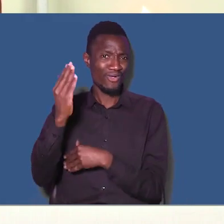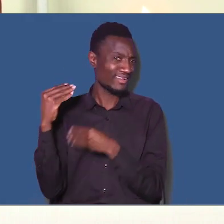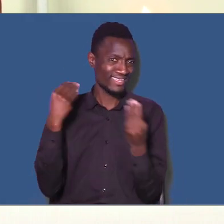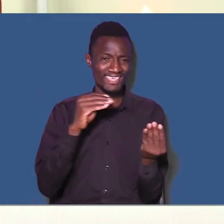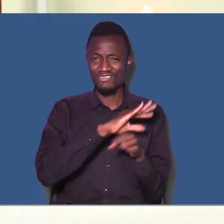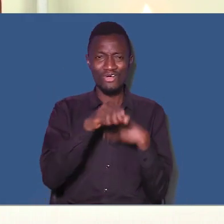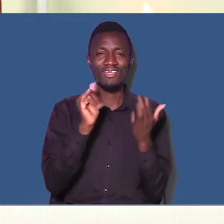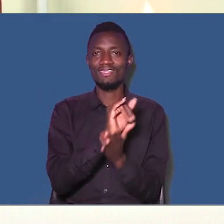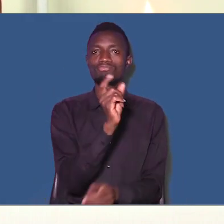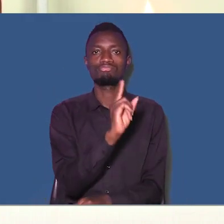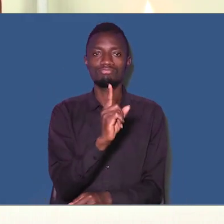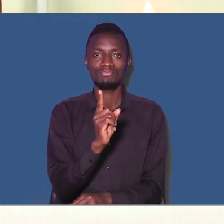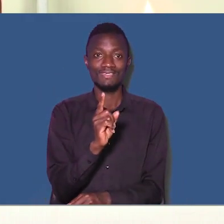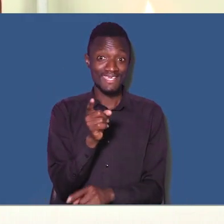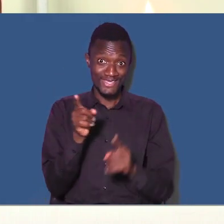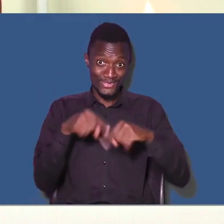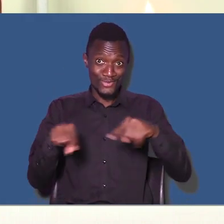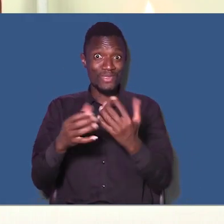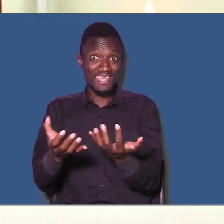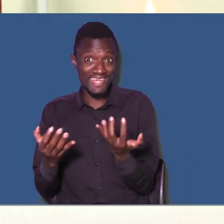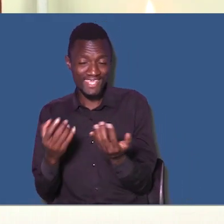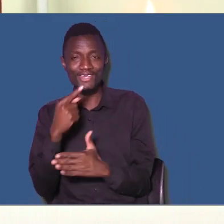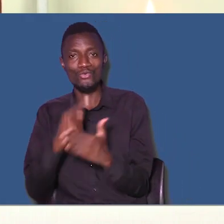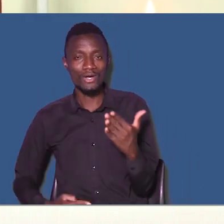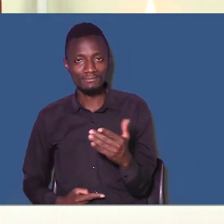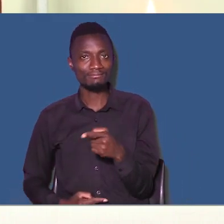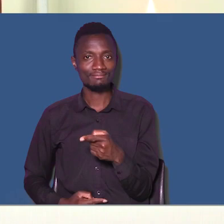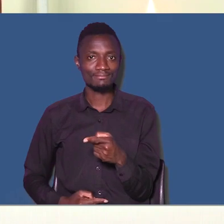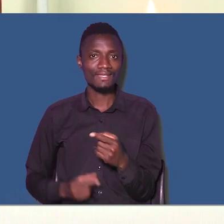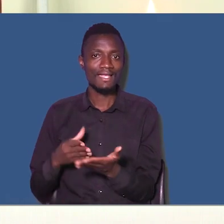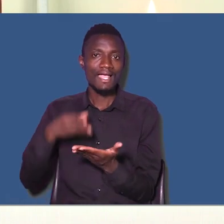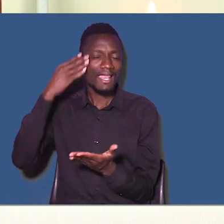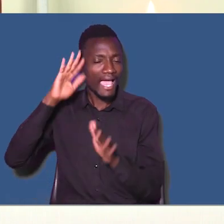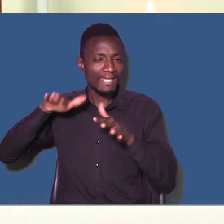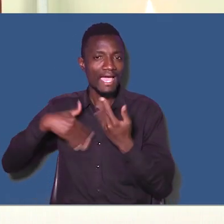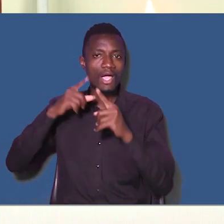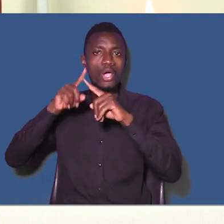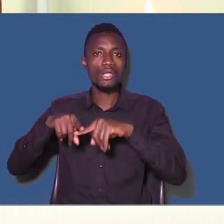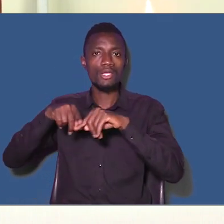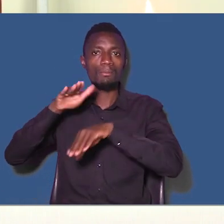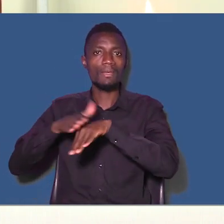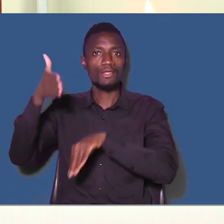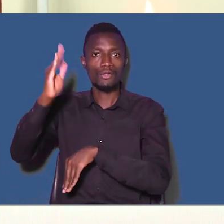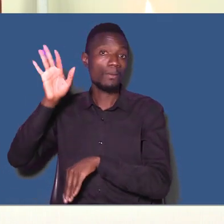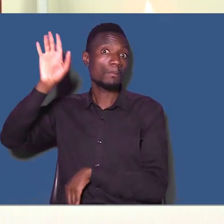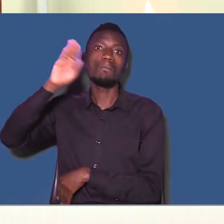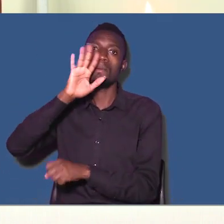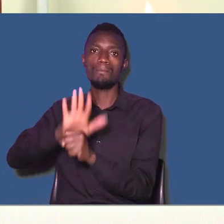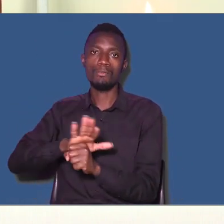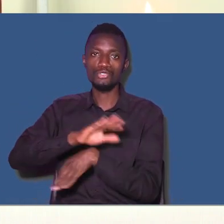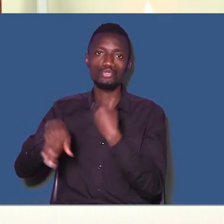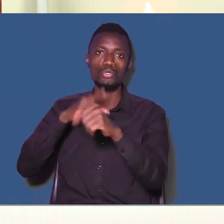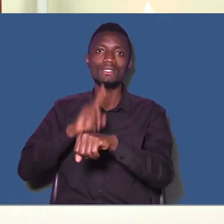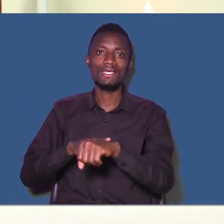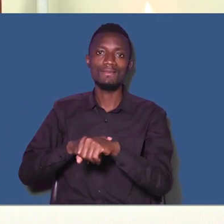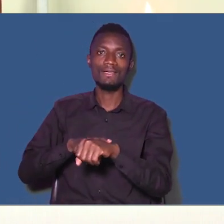need for us as believers is to learn to rely on God's promises. In